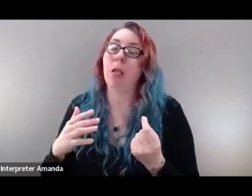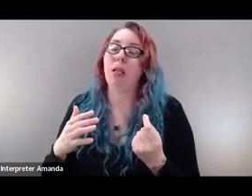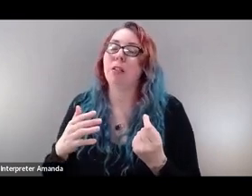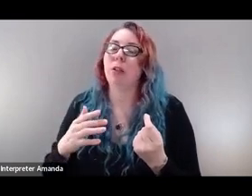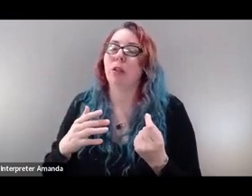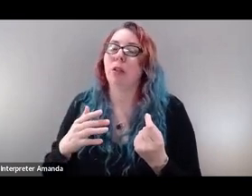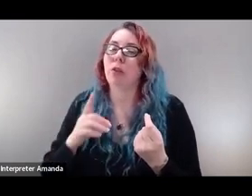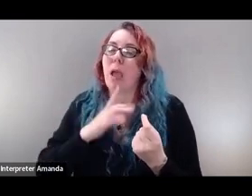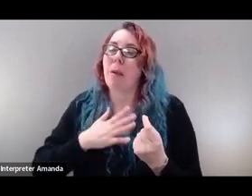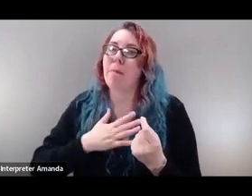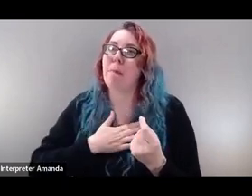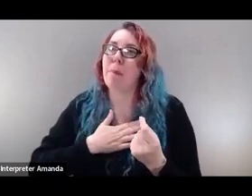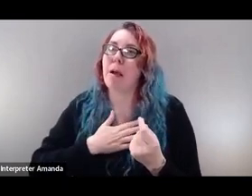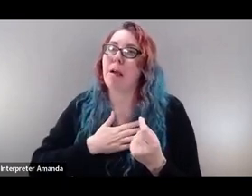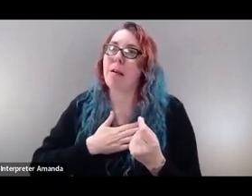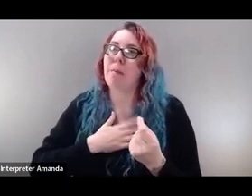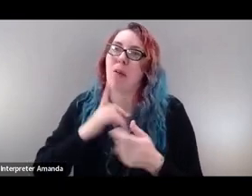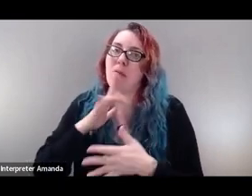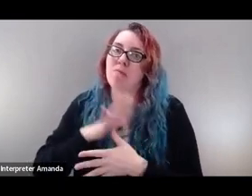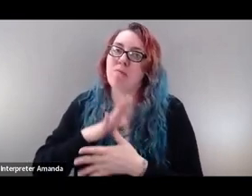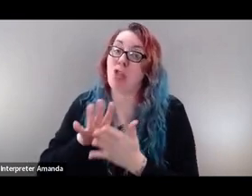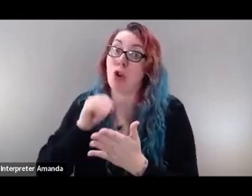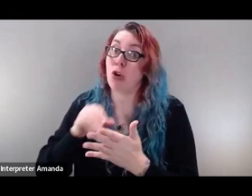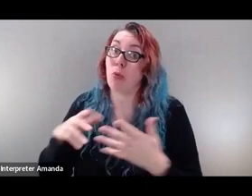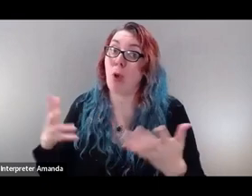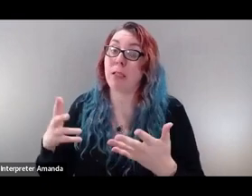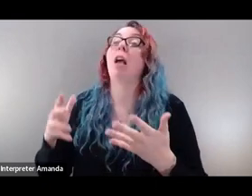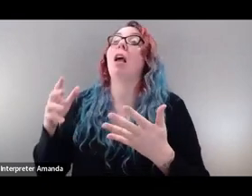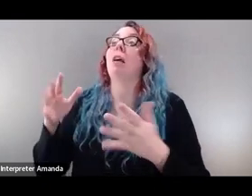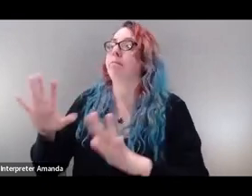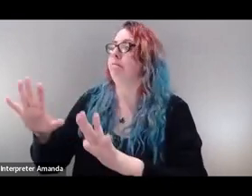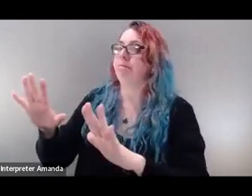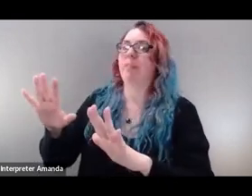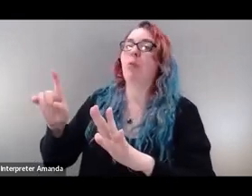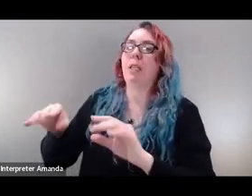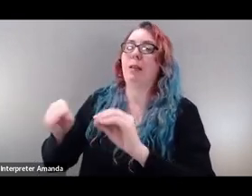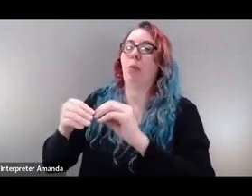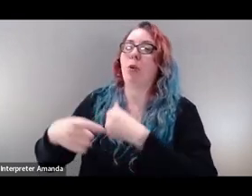actually, we kind of talked about it, was time, was slowing down and making sure that we were